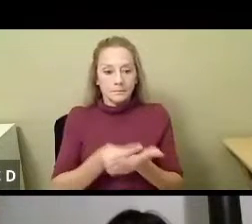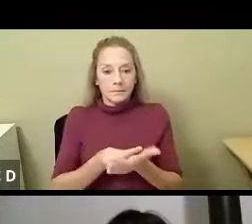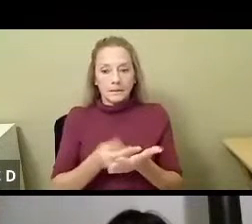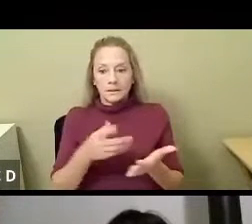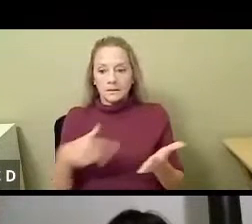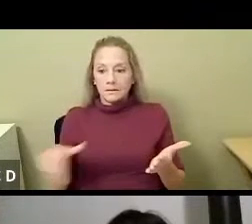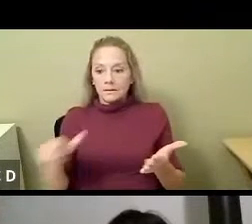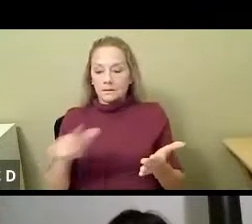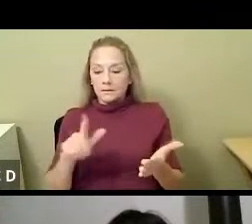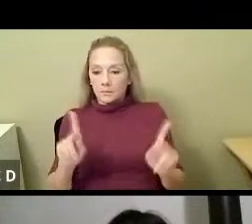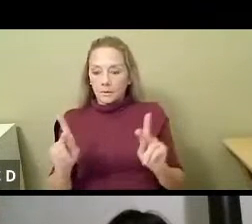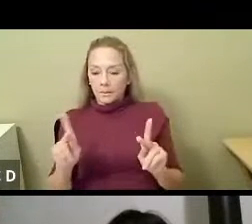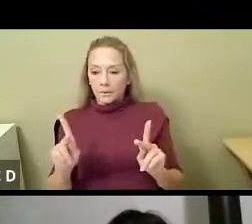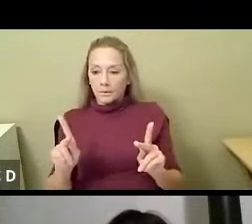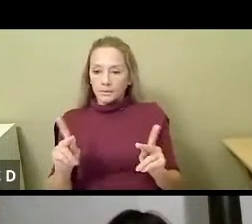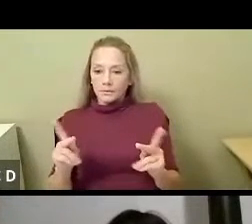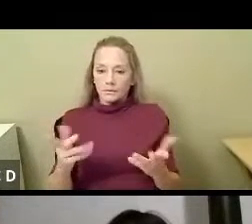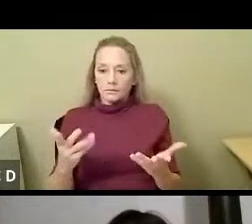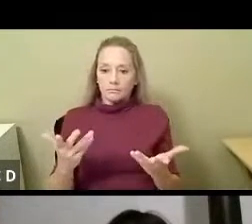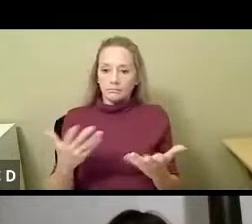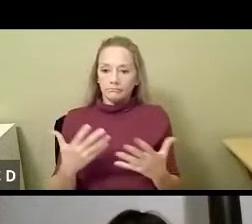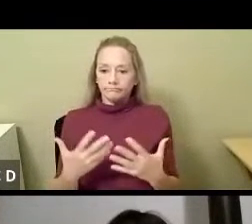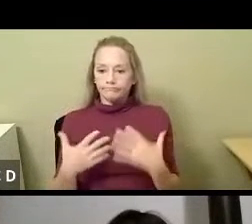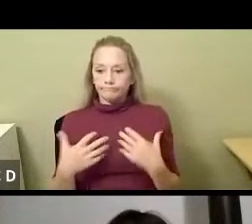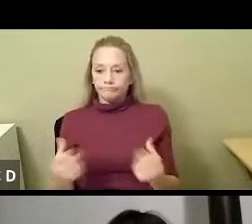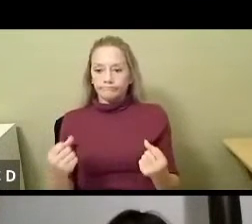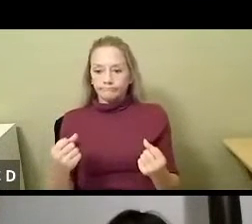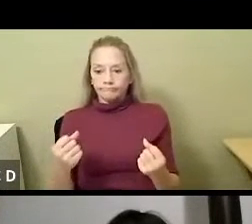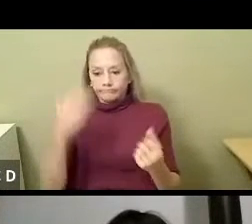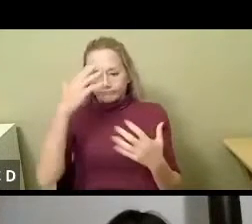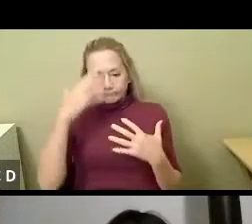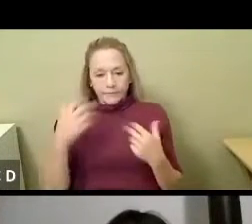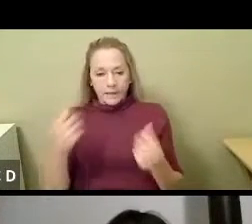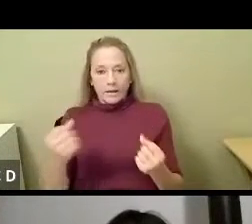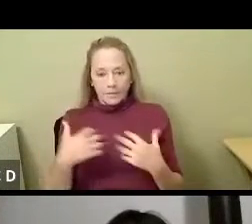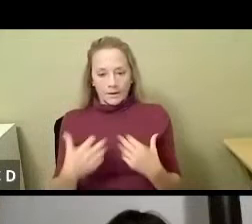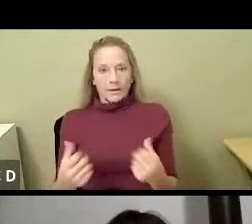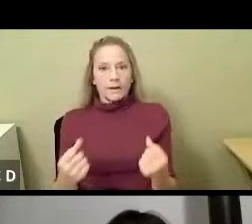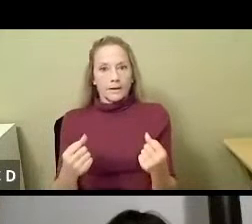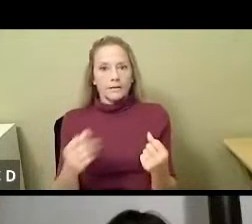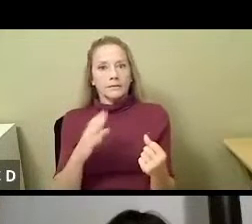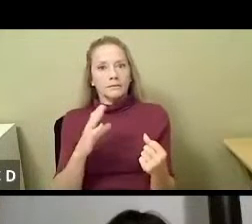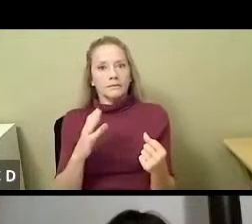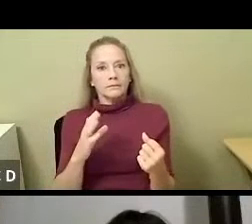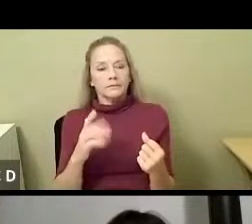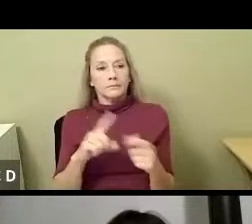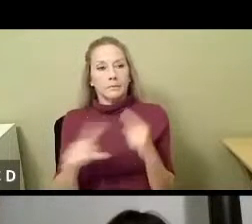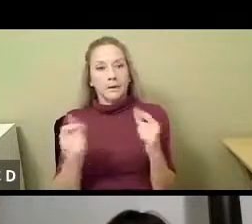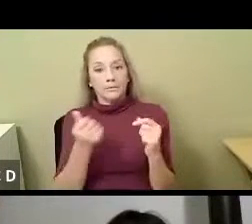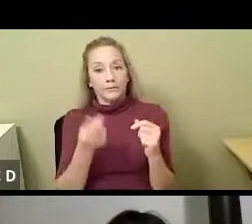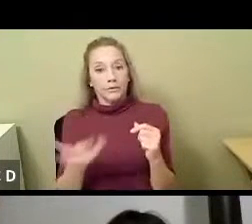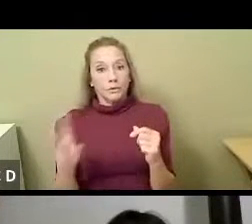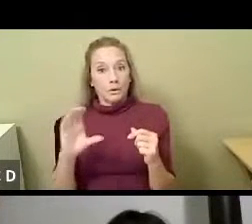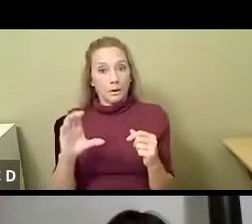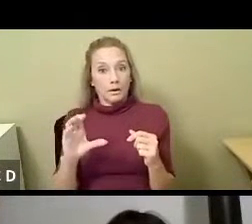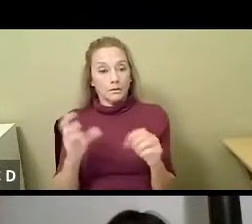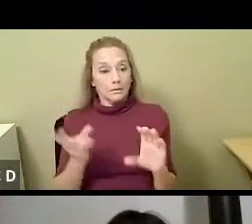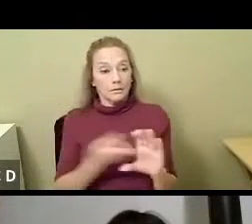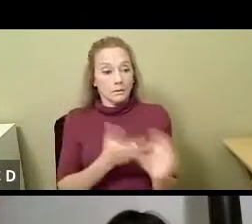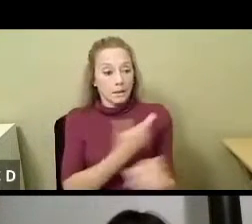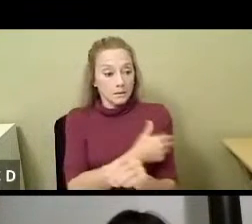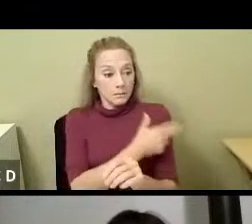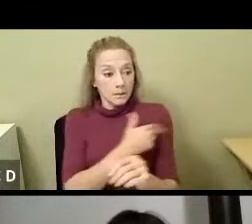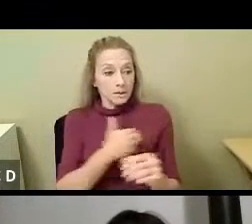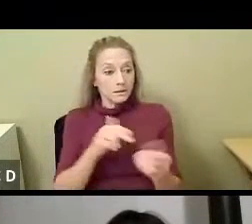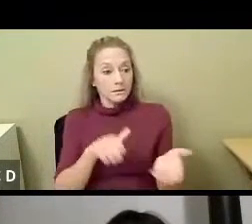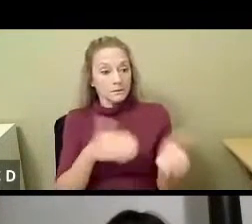of our community, but also having hundreds of people hospitalized and die from COVID has an